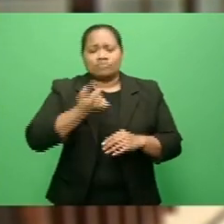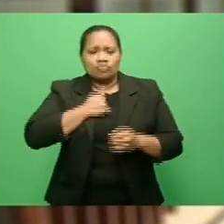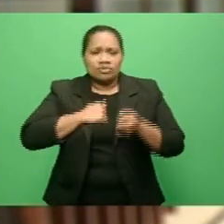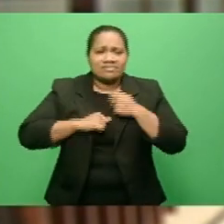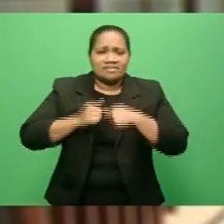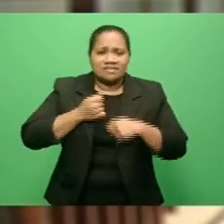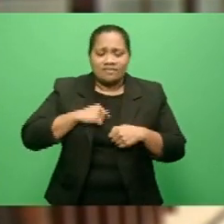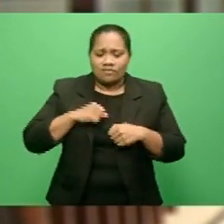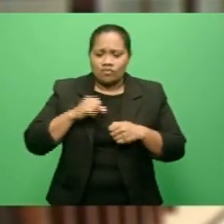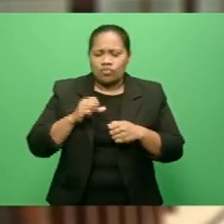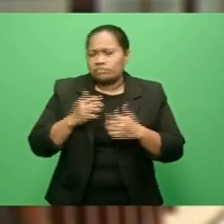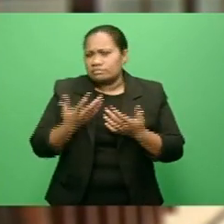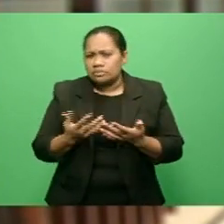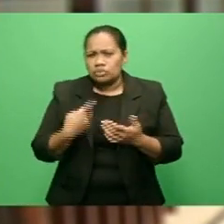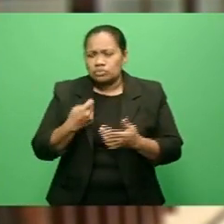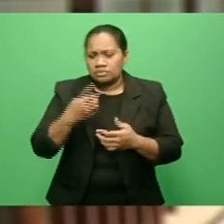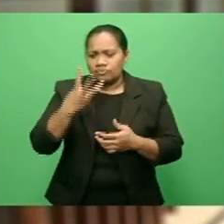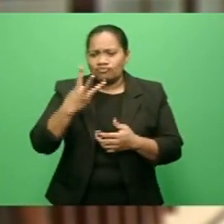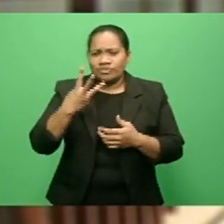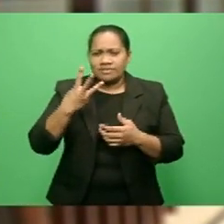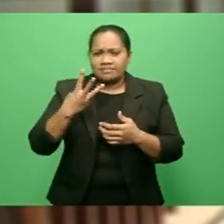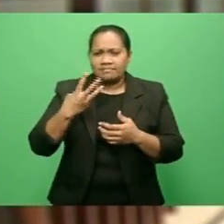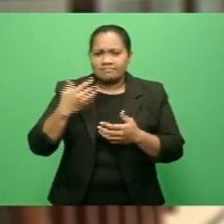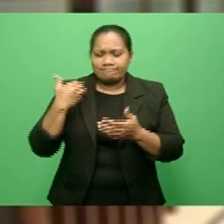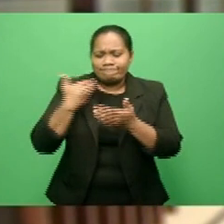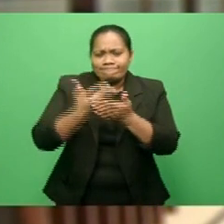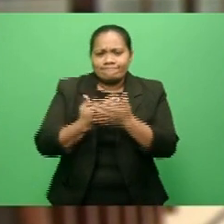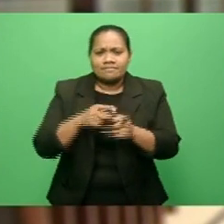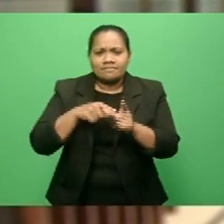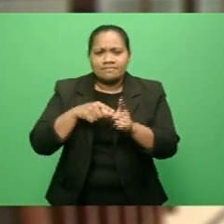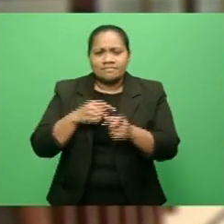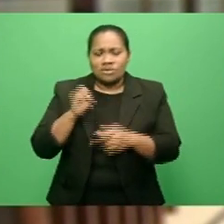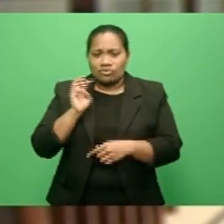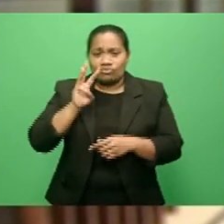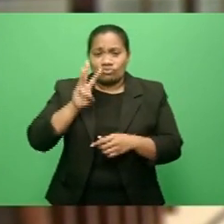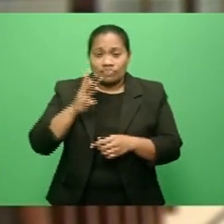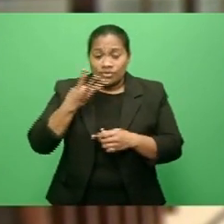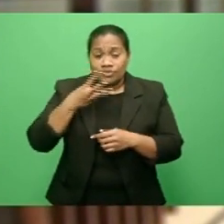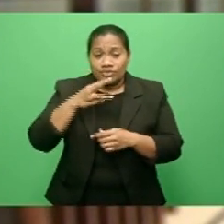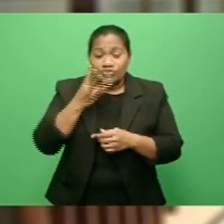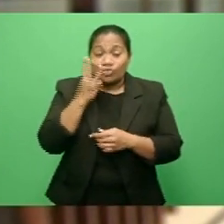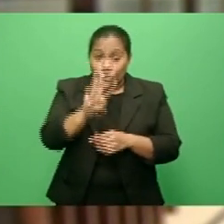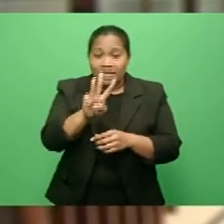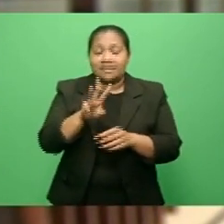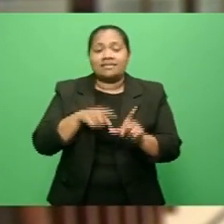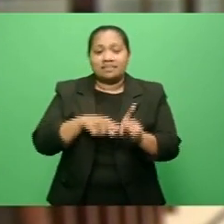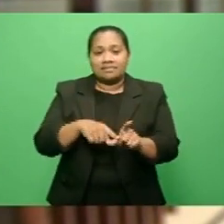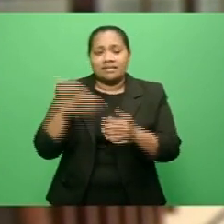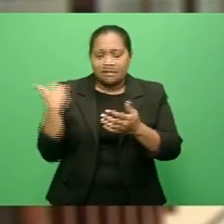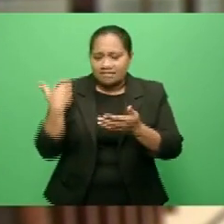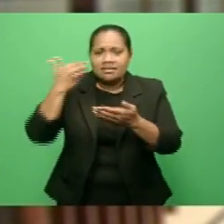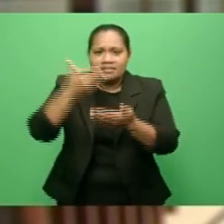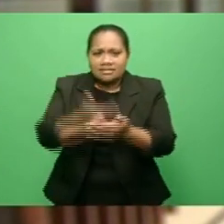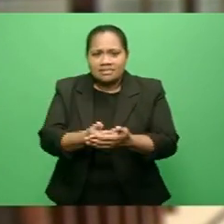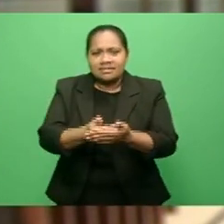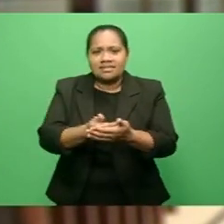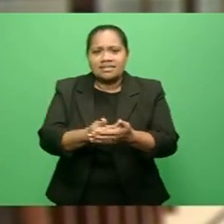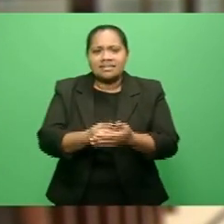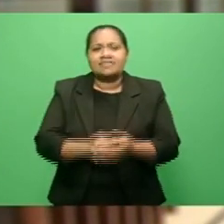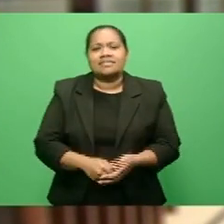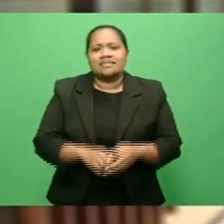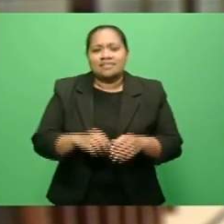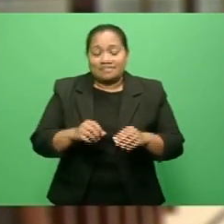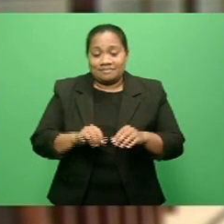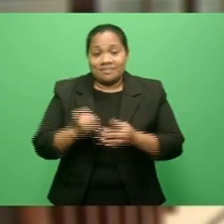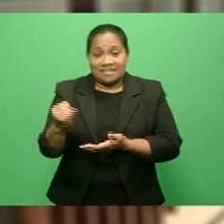3 decades as a result of the pandemic. The US dollar has tumbled near its lowest level of the week. Investors are waiting to